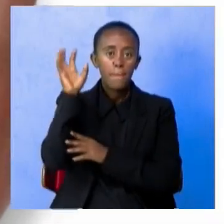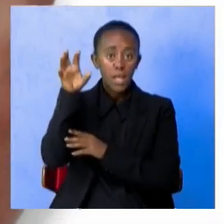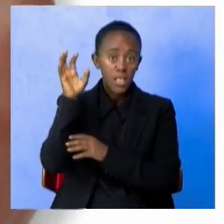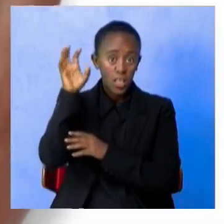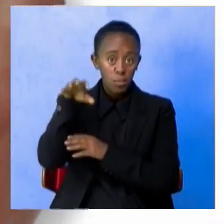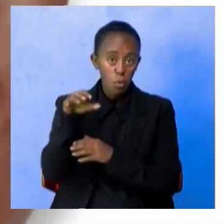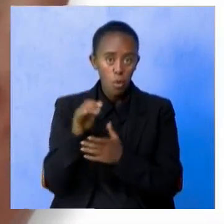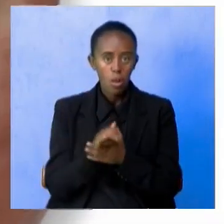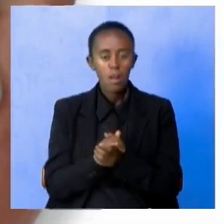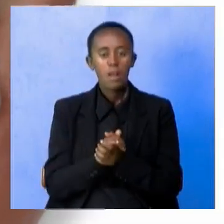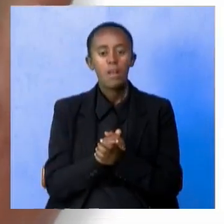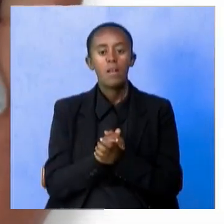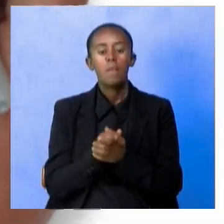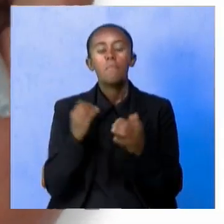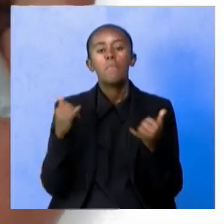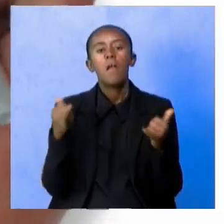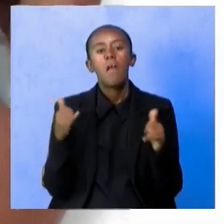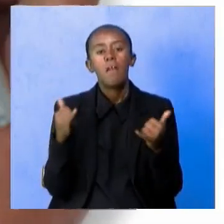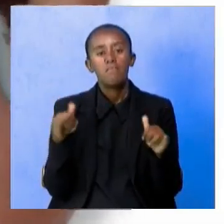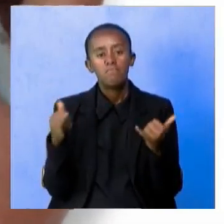player.